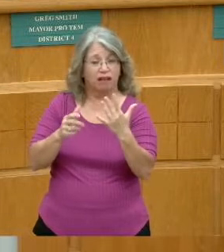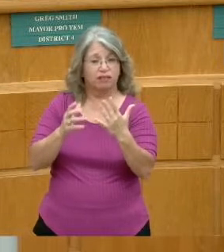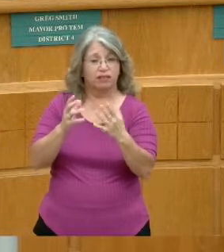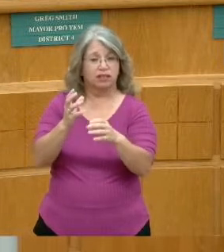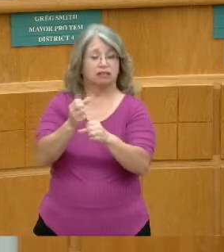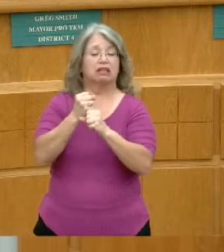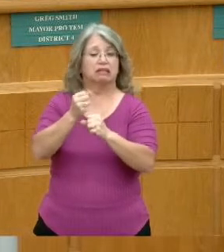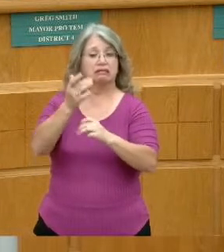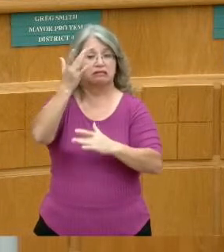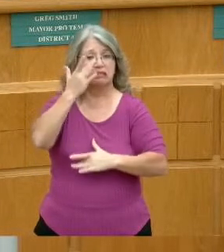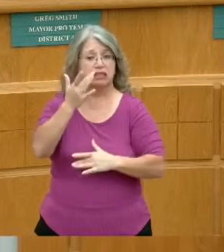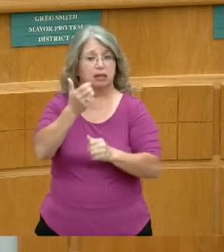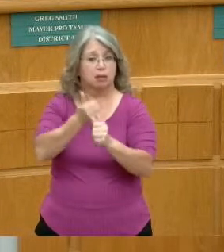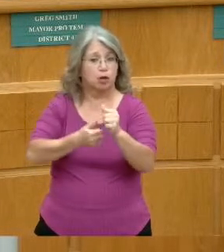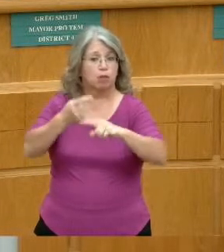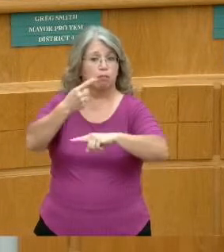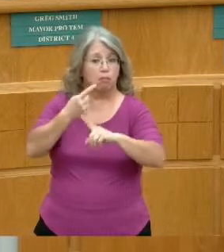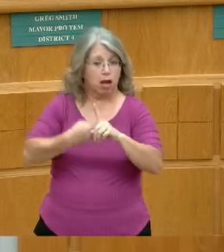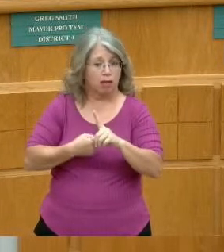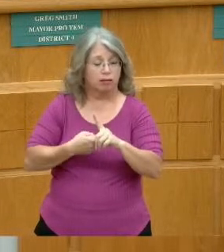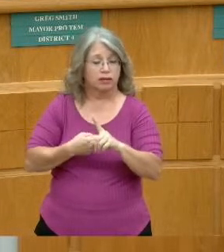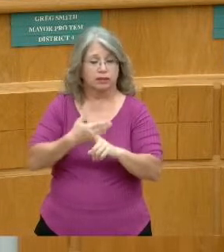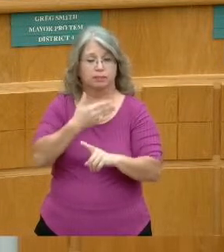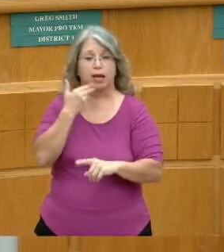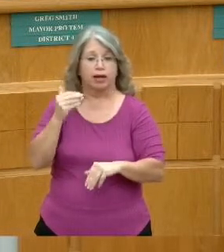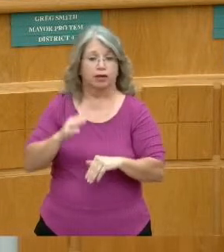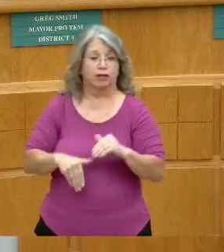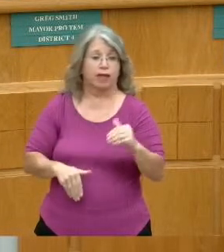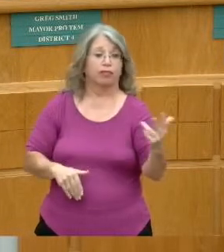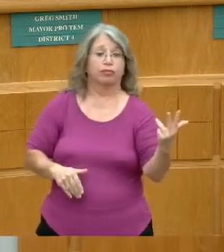the transmission of the virus.